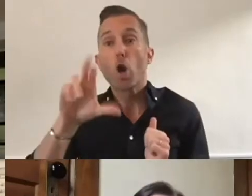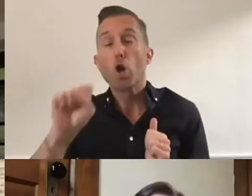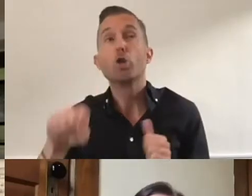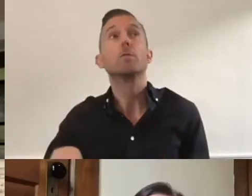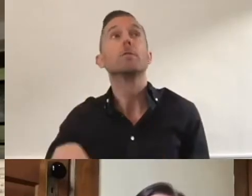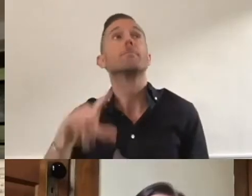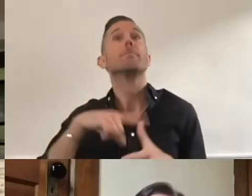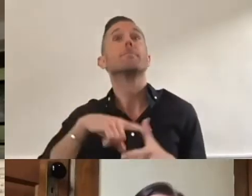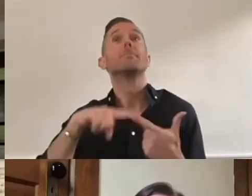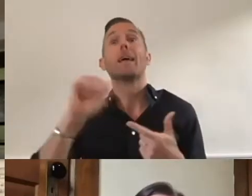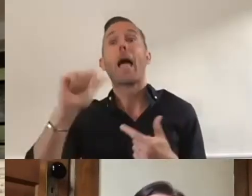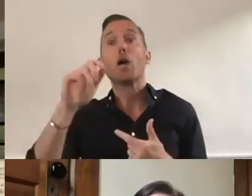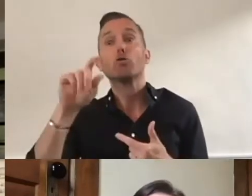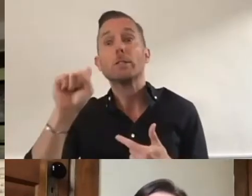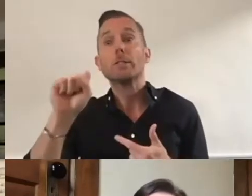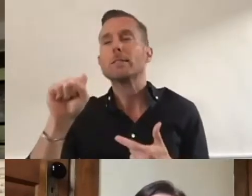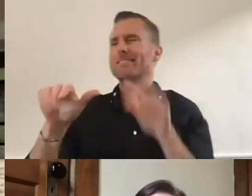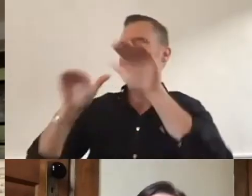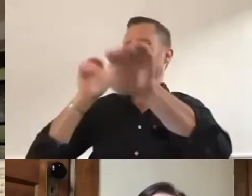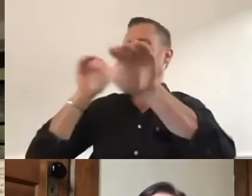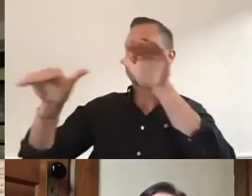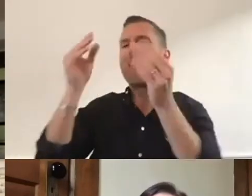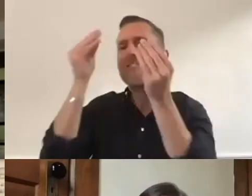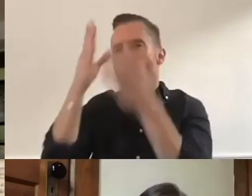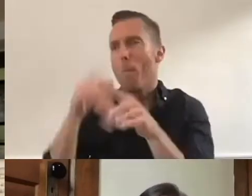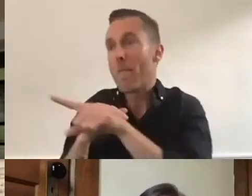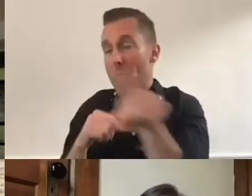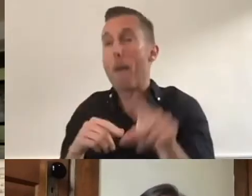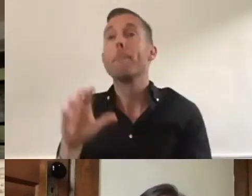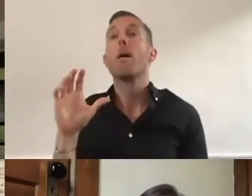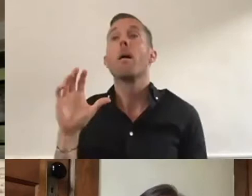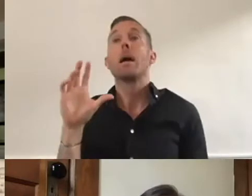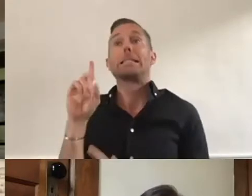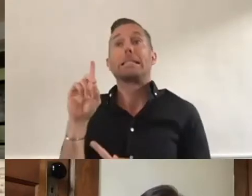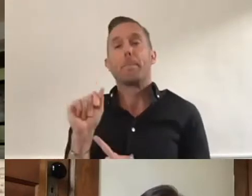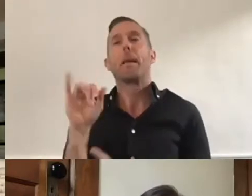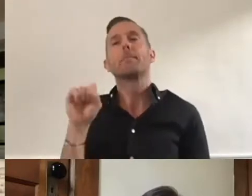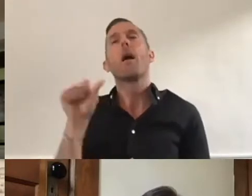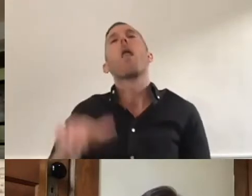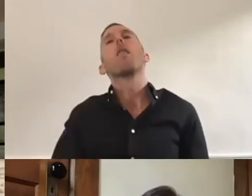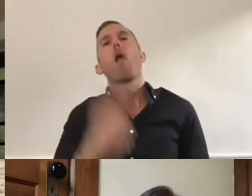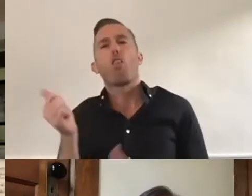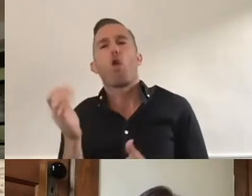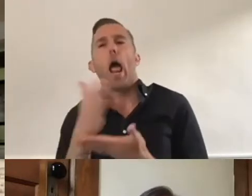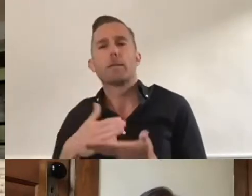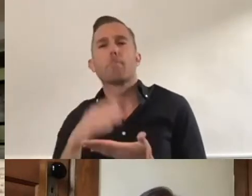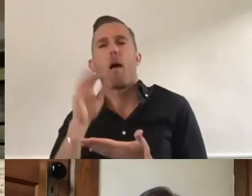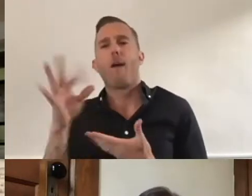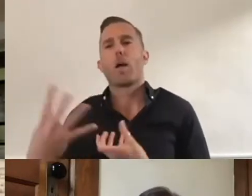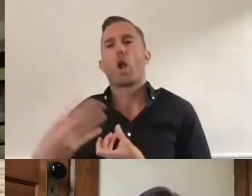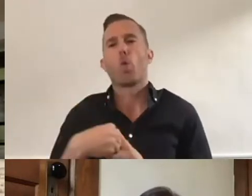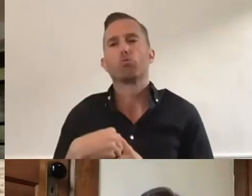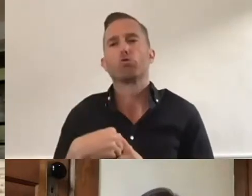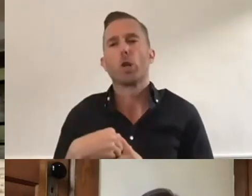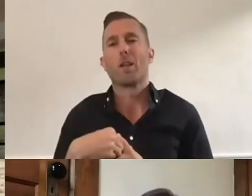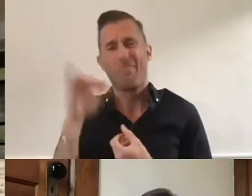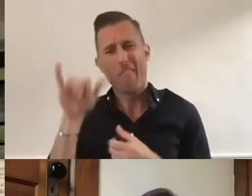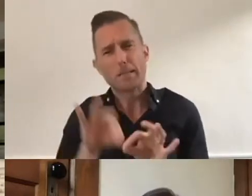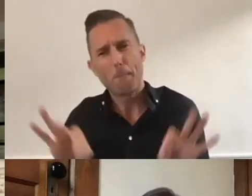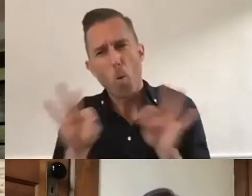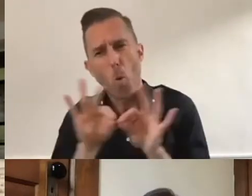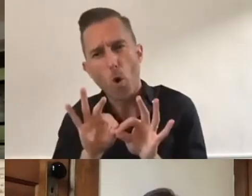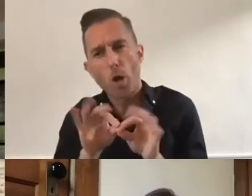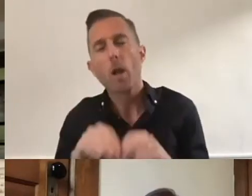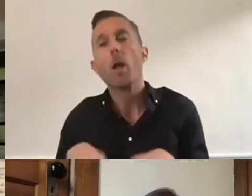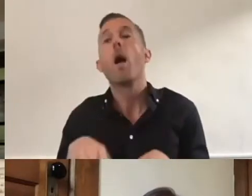informed that that is another aspect of inclusion is something that's really important. And in terms of